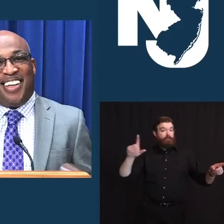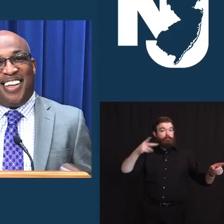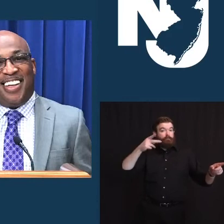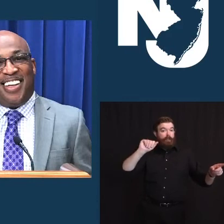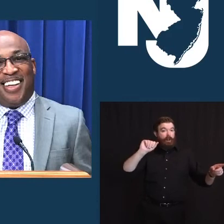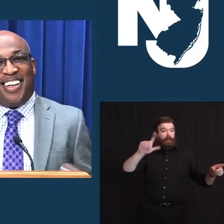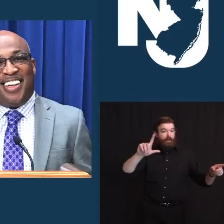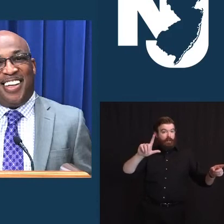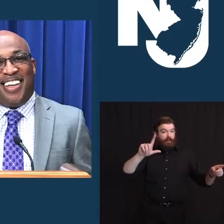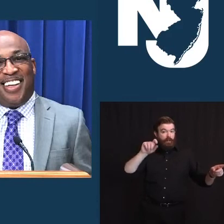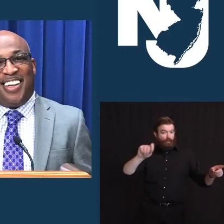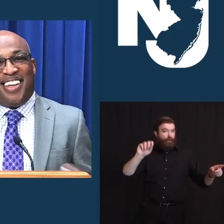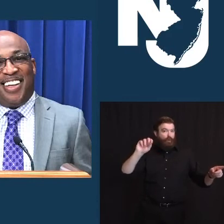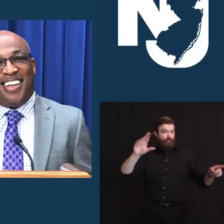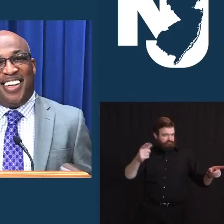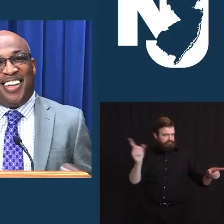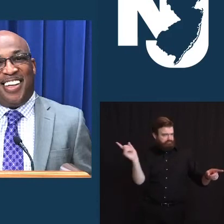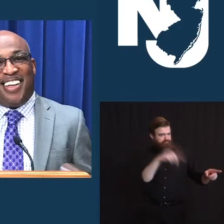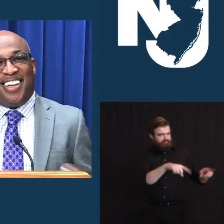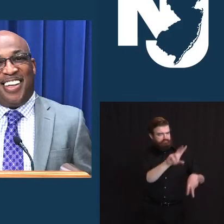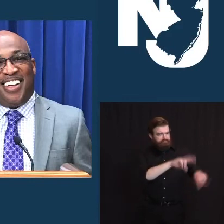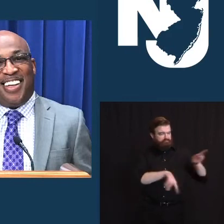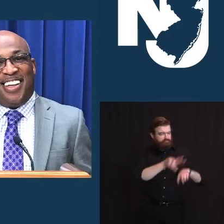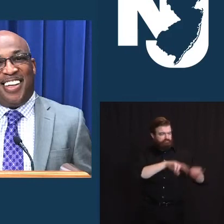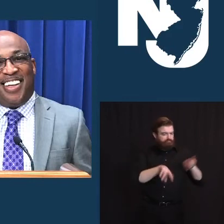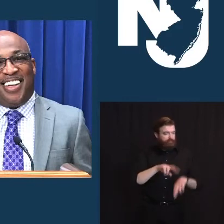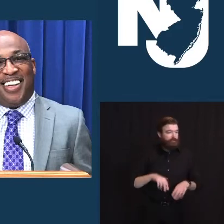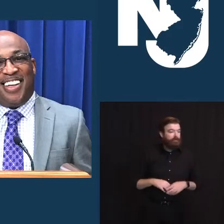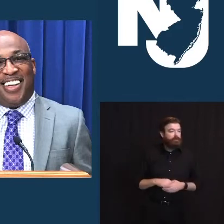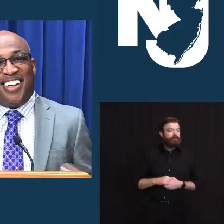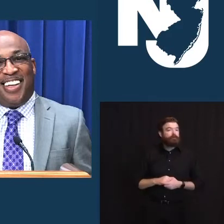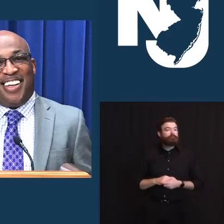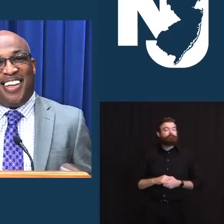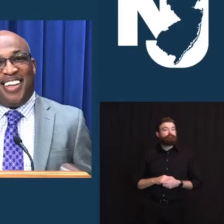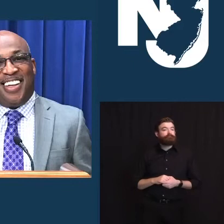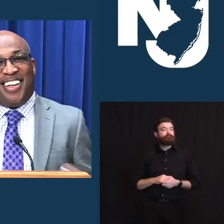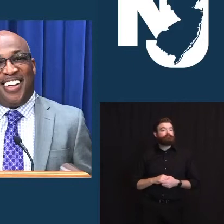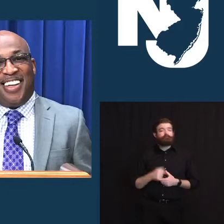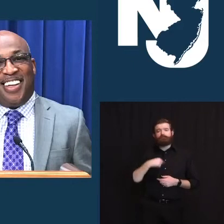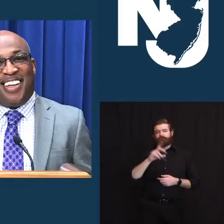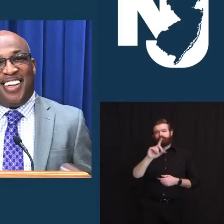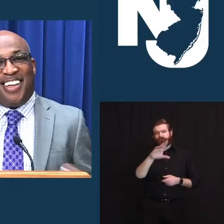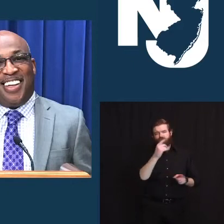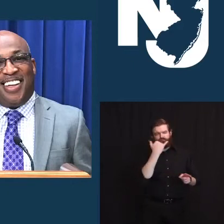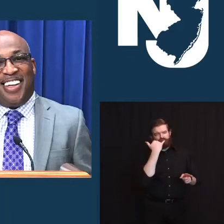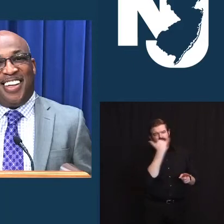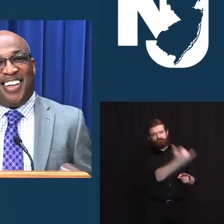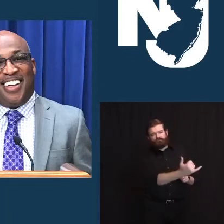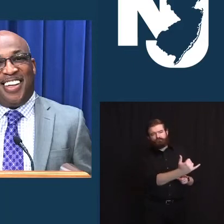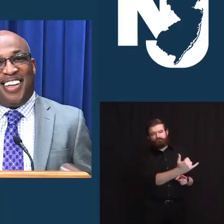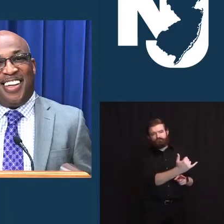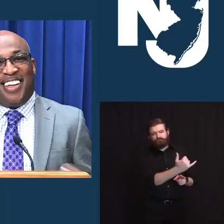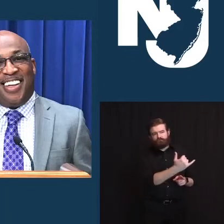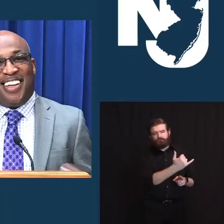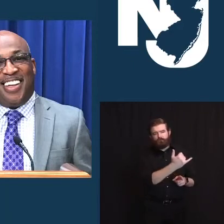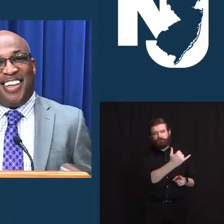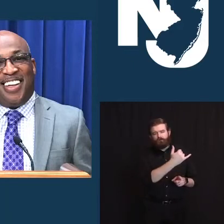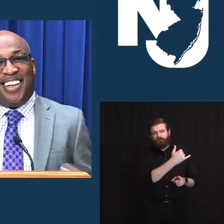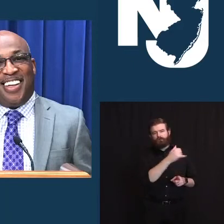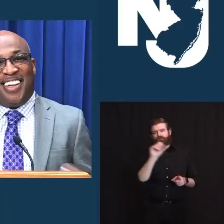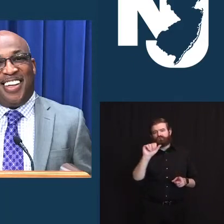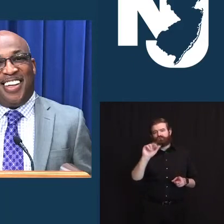howellpal.org. And by the way, I mentioned I spoke to Sergeant Hill on Wednesday, the day that Joe Biden was sworn in as President of the United States, and it was